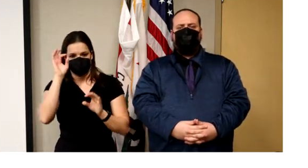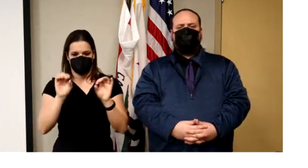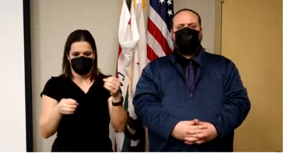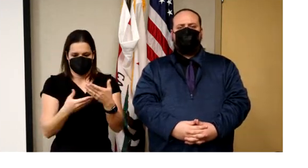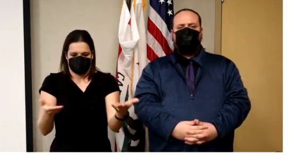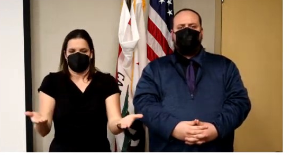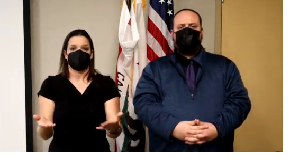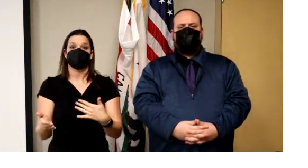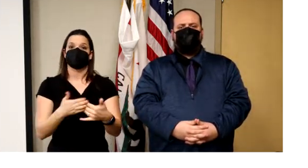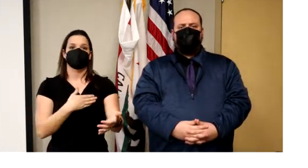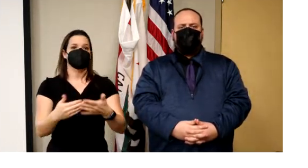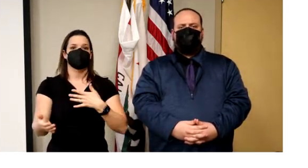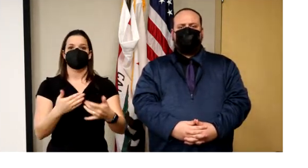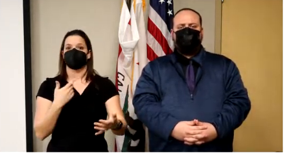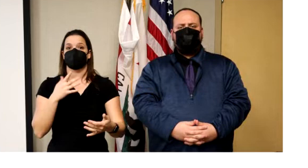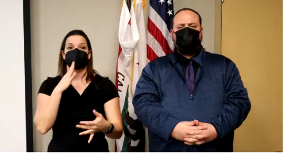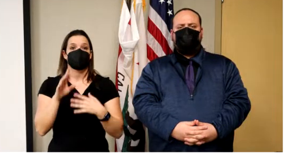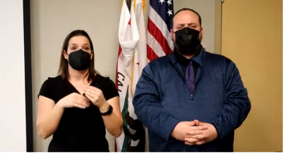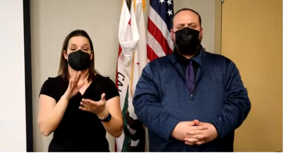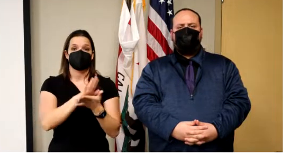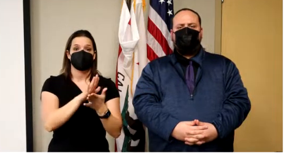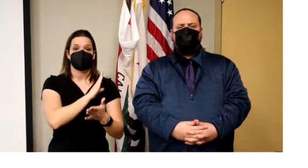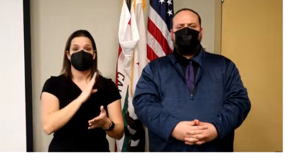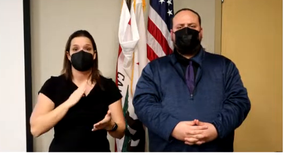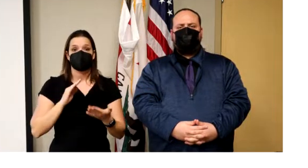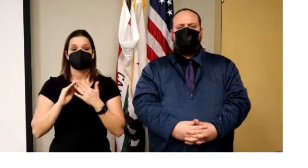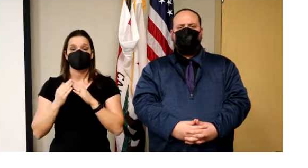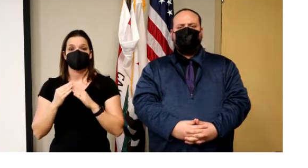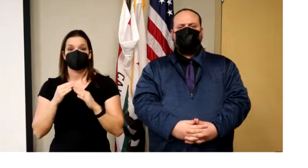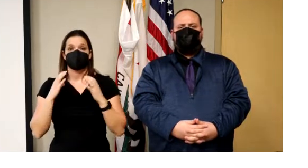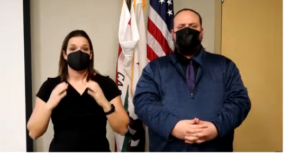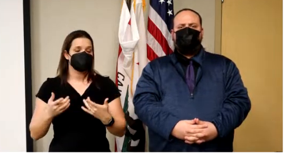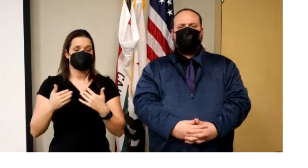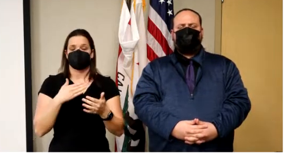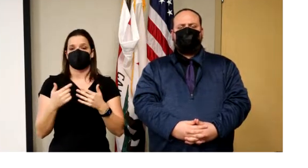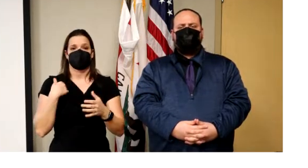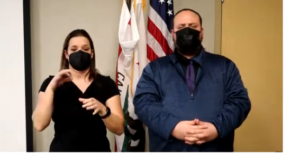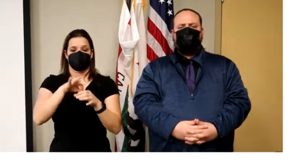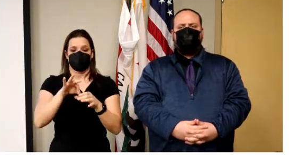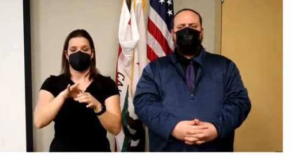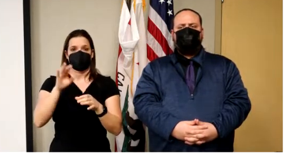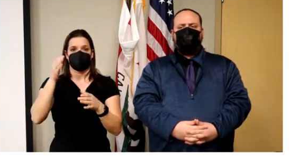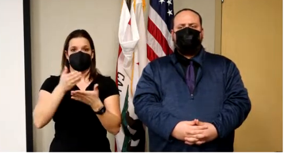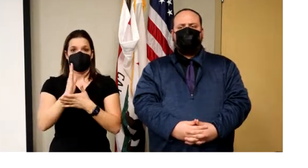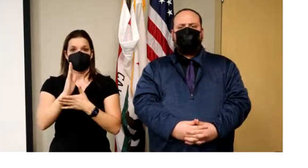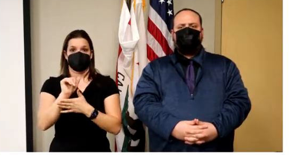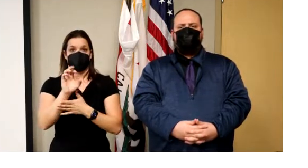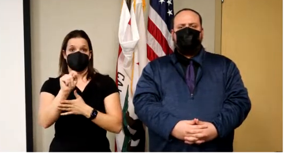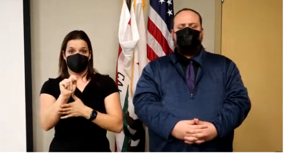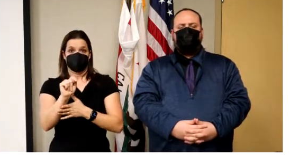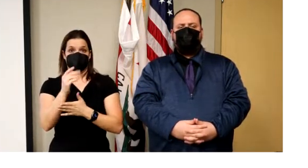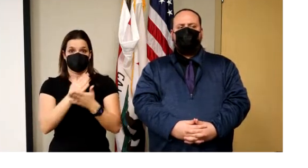here. Doesn't matter. We can be talking about school boards, city councils, whatever. The Voting Rights Act Section 2